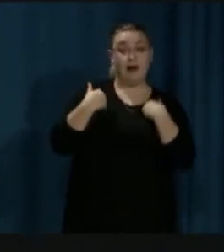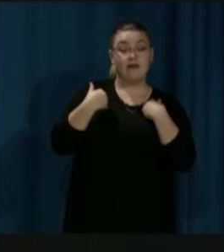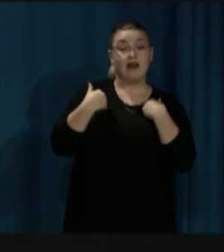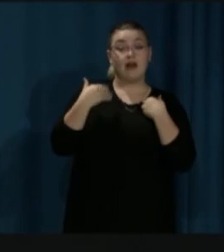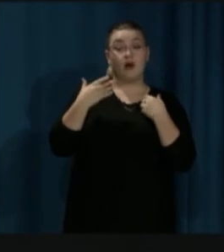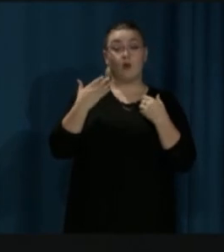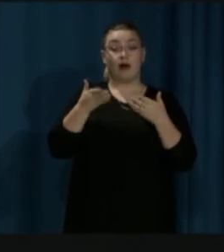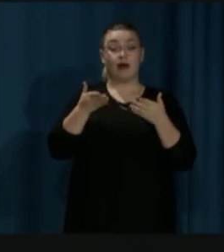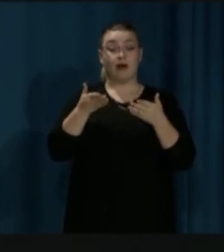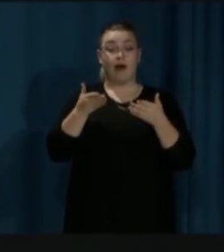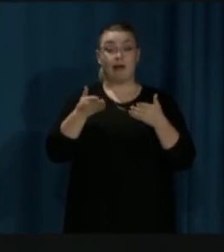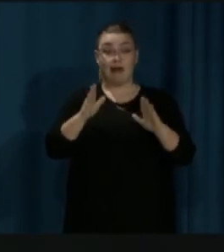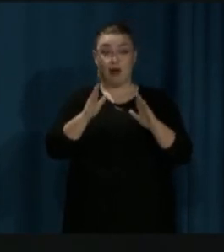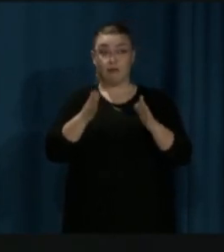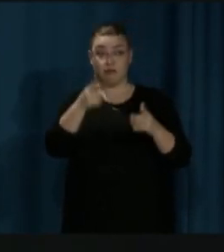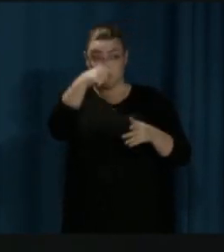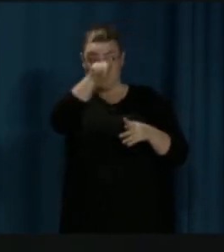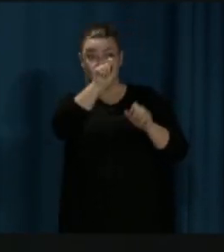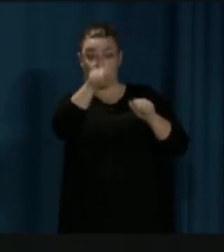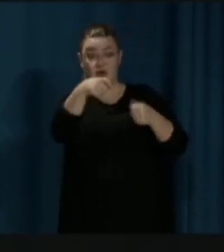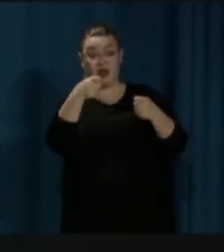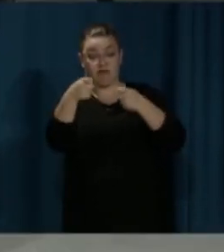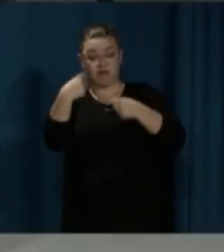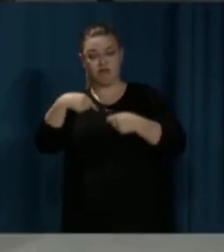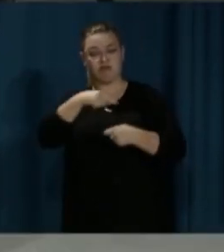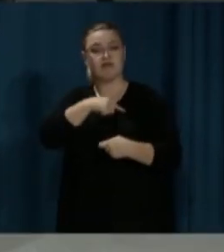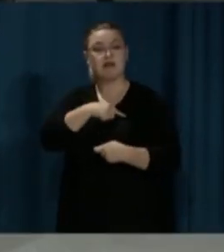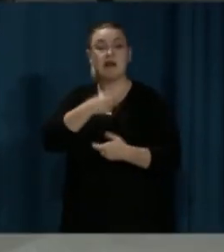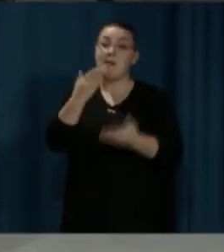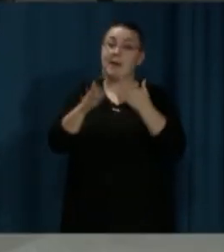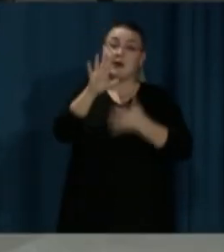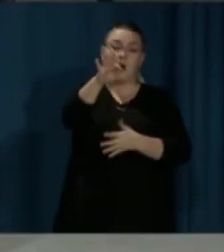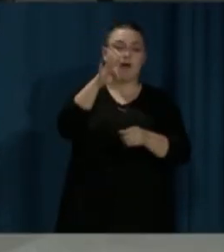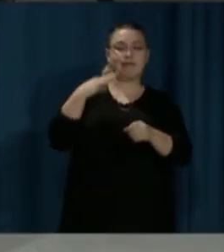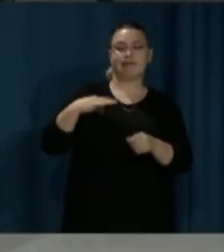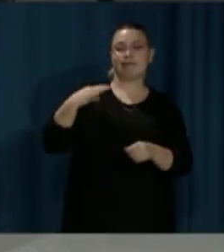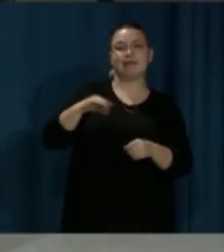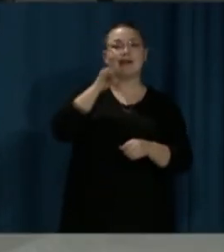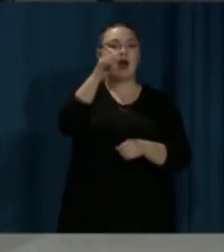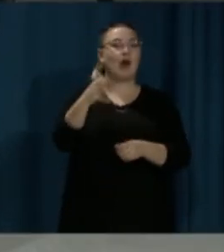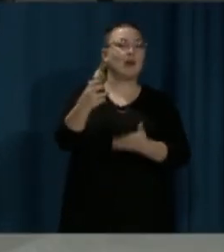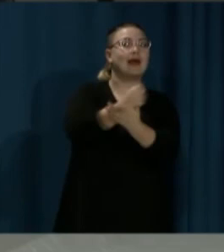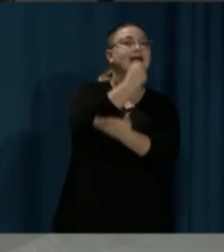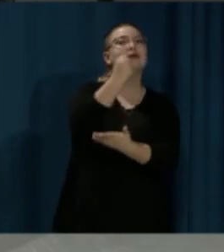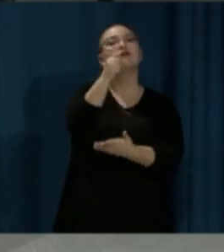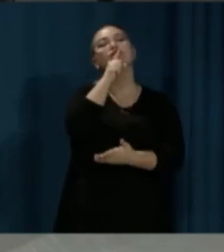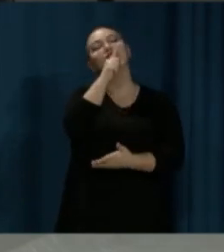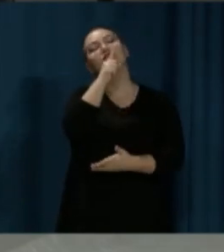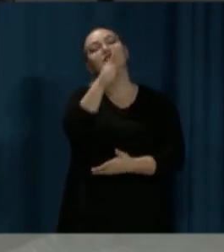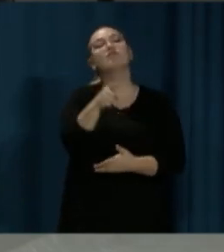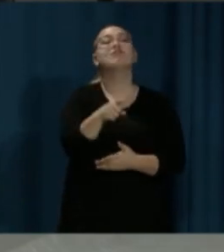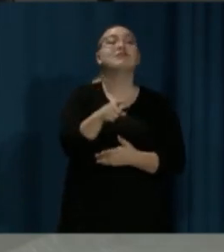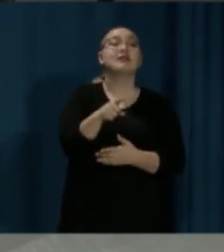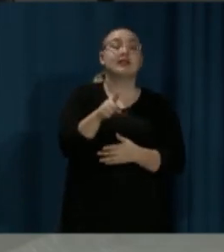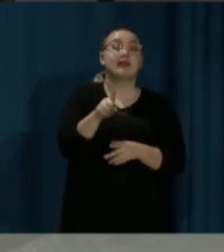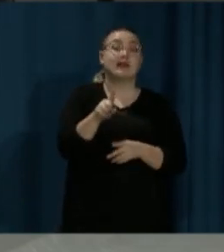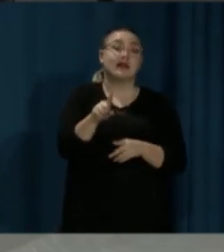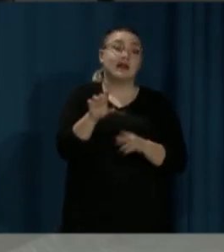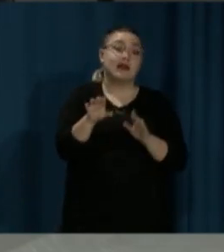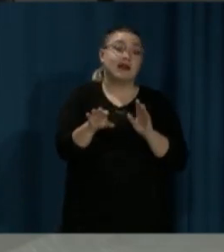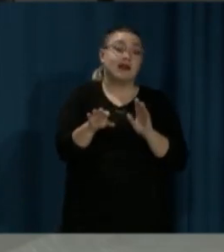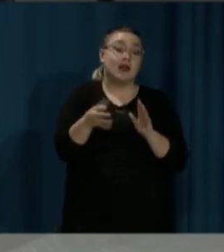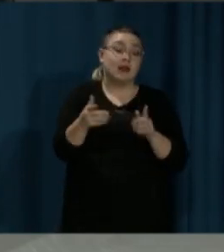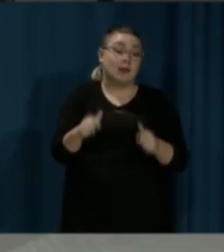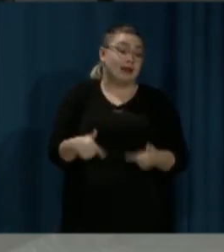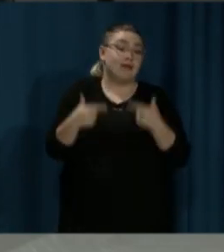giving our consent to be governed. And yes, your candidate may not win. You may end up in a place in which the legislature is controlled by the